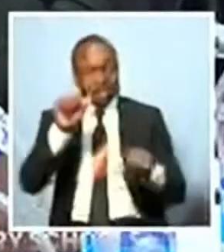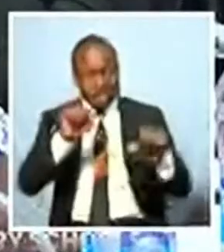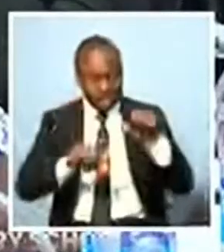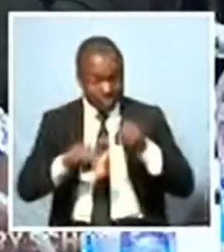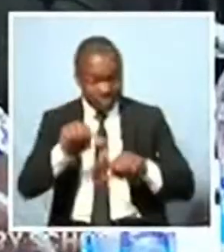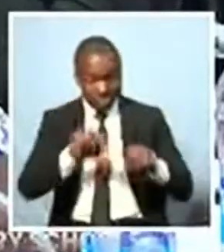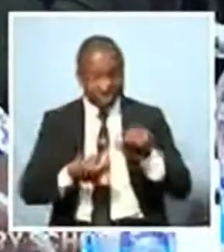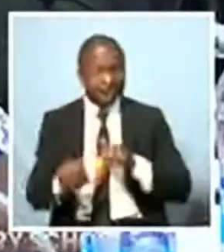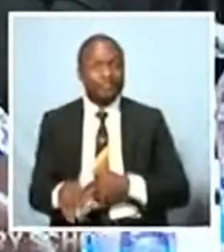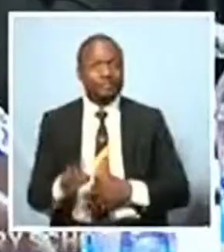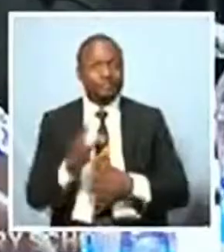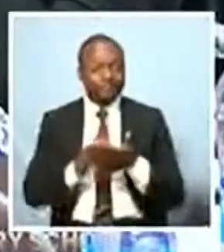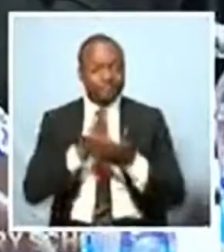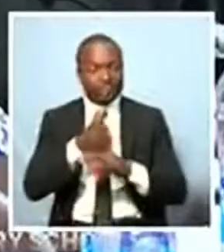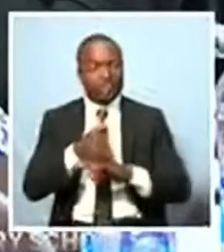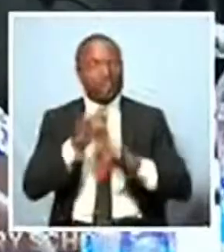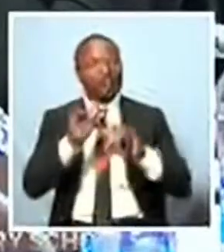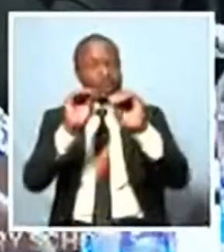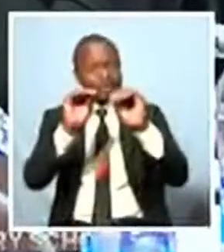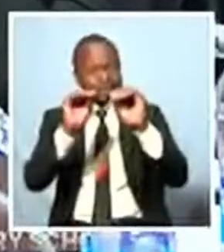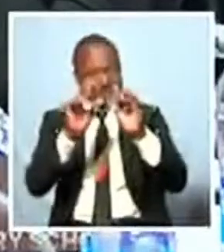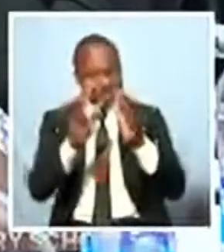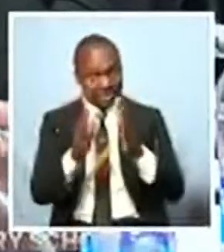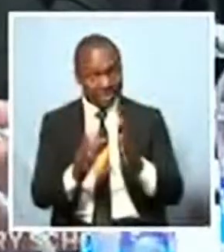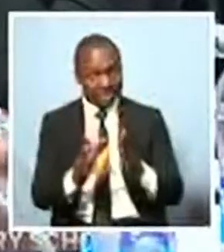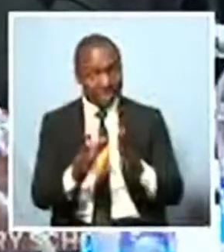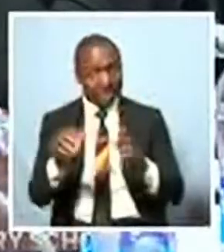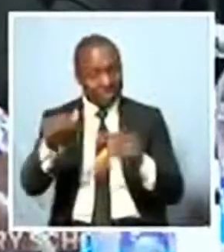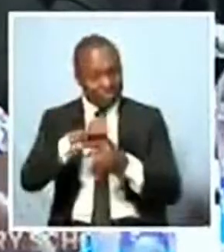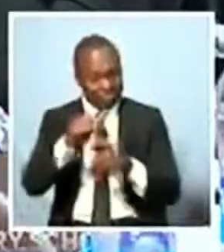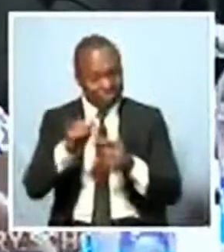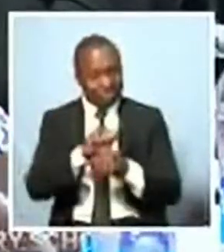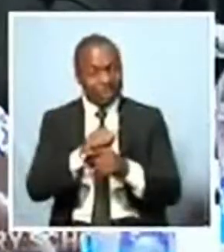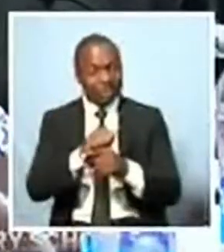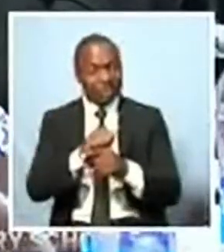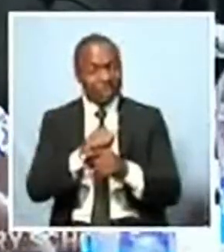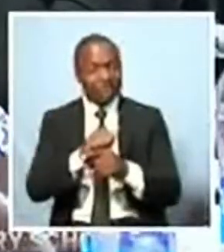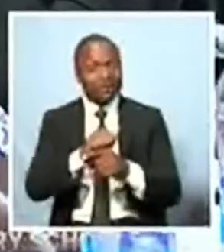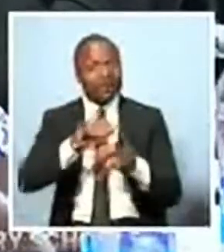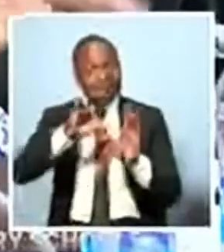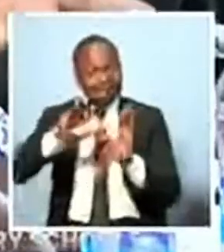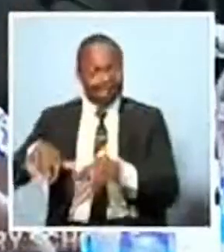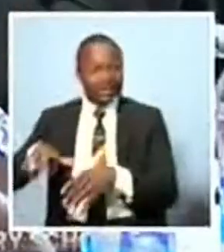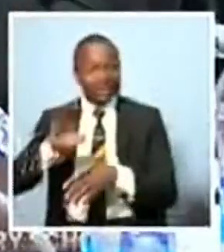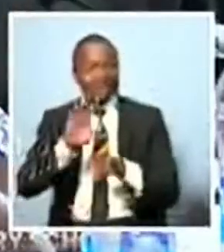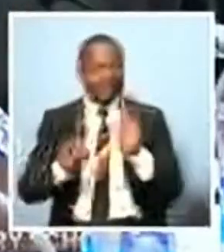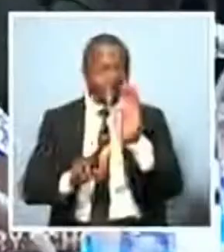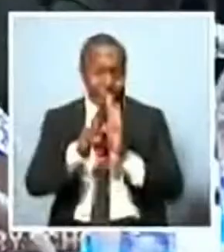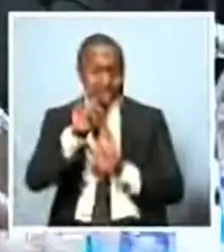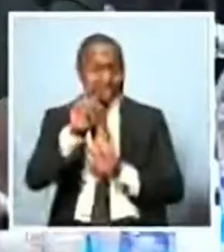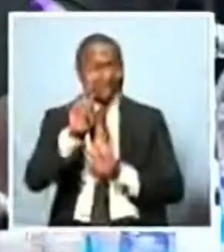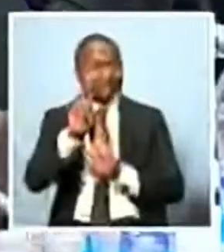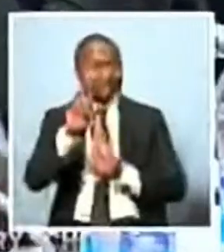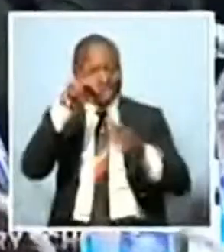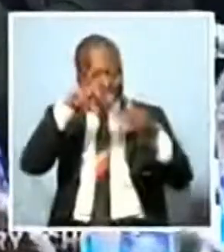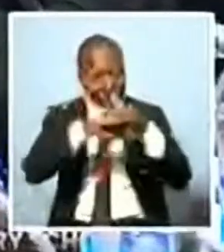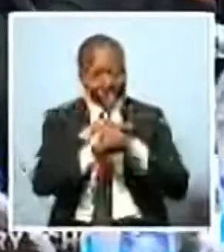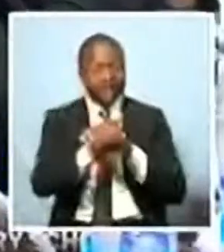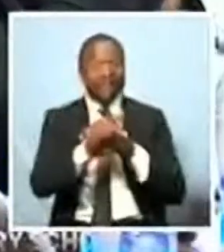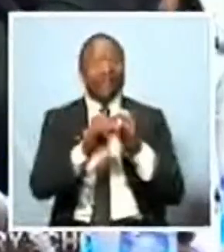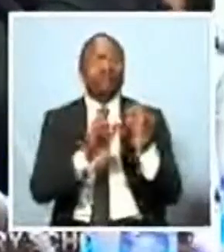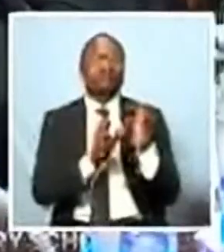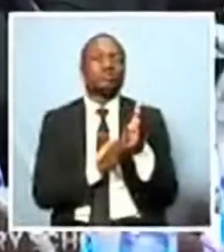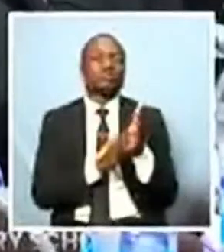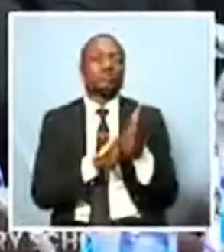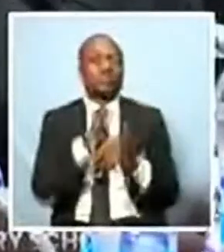assessment. After these teachers, they are trained, they are churned away from your institution into schools. Is